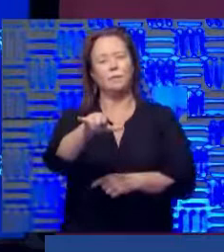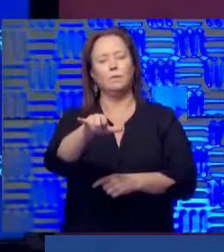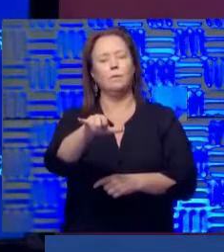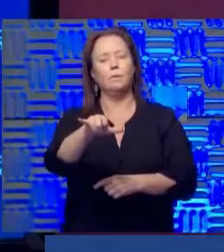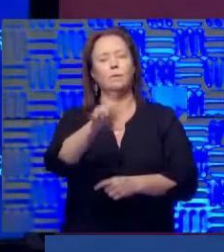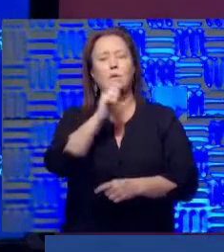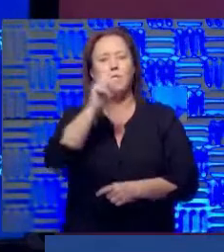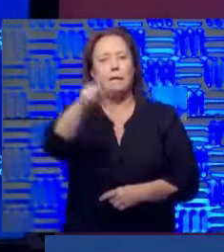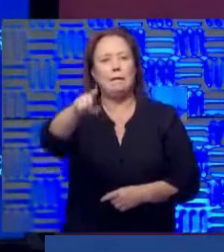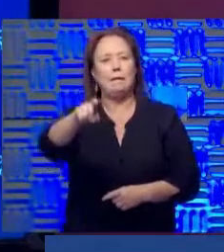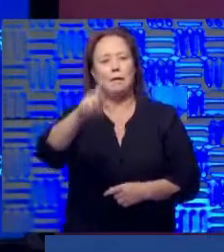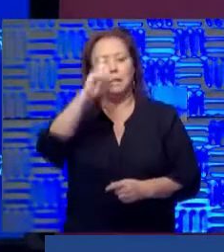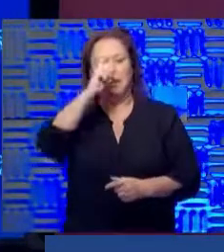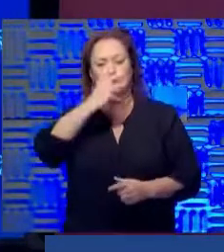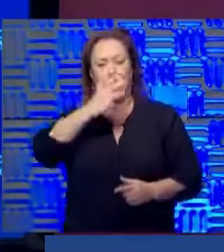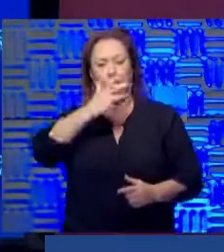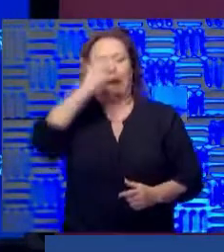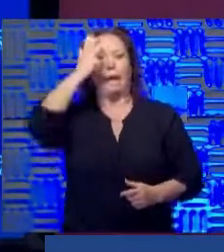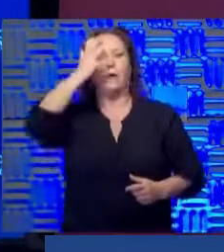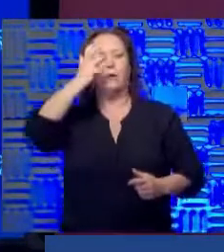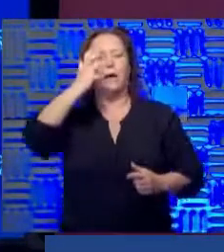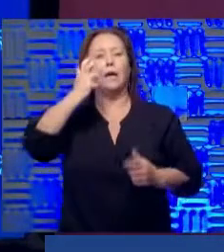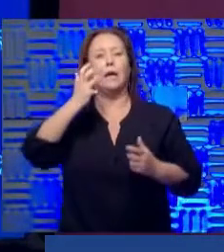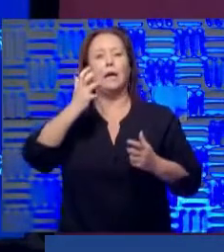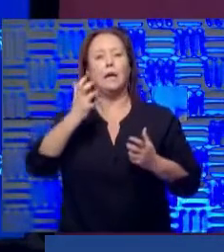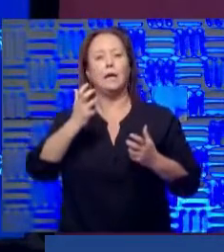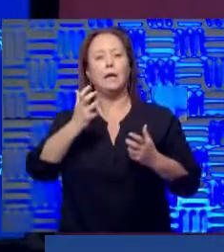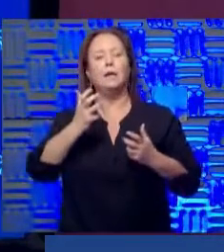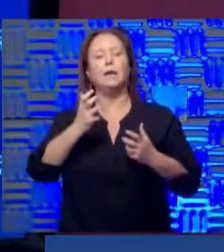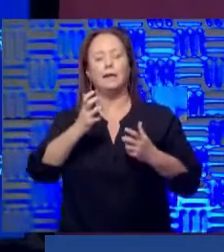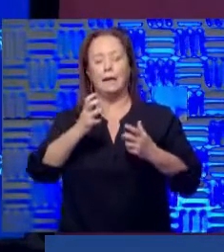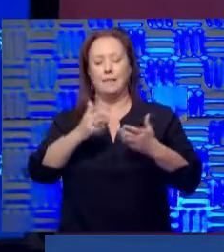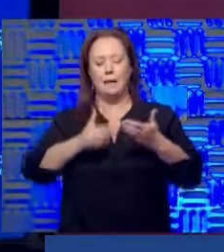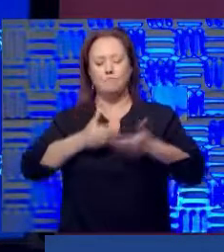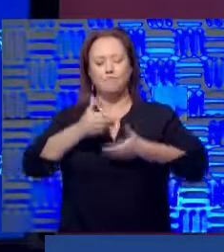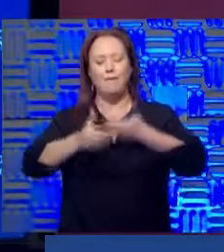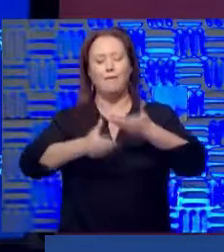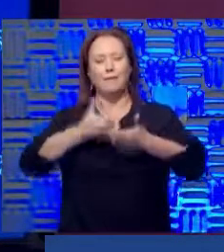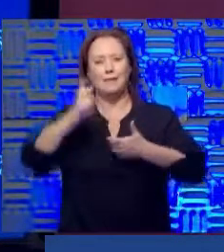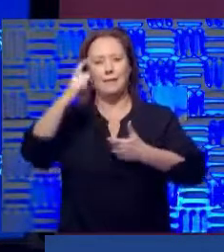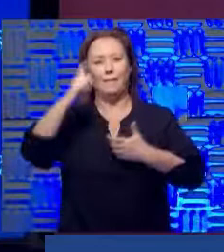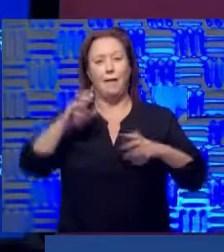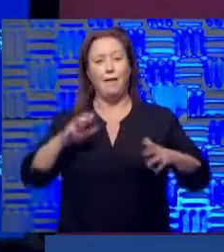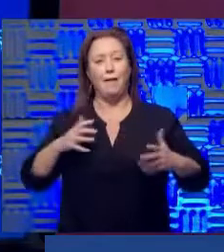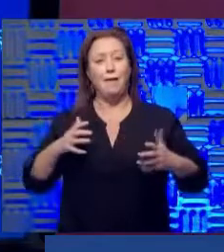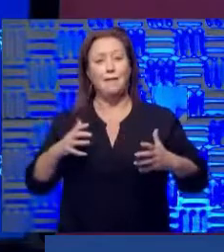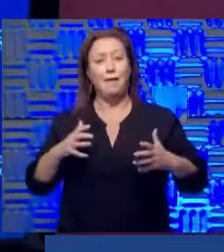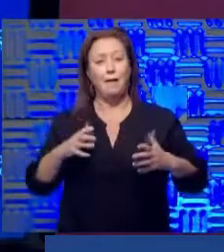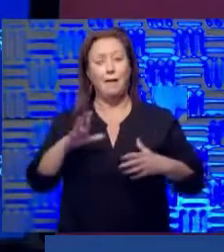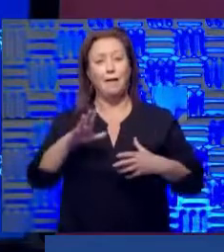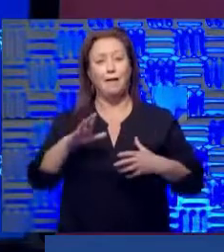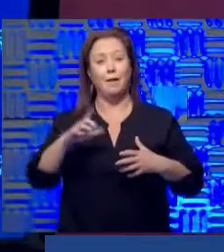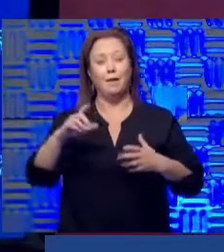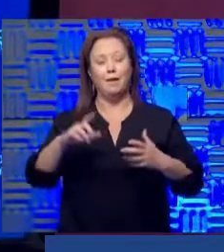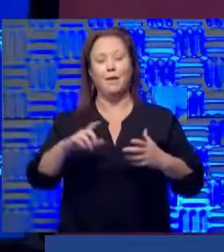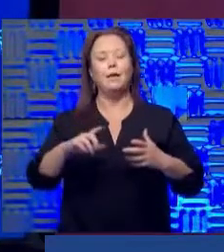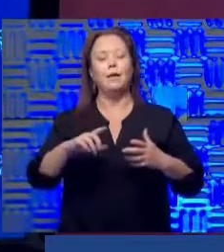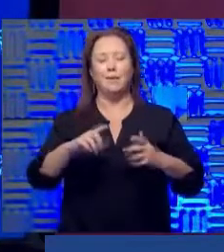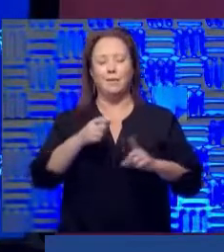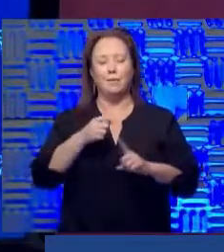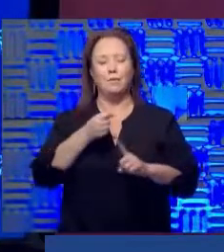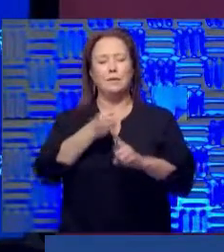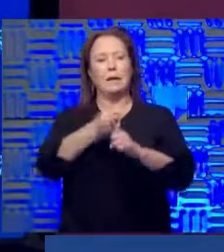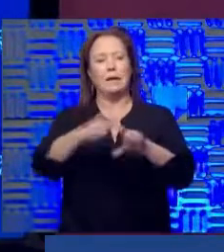because when we get angry, it activates a lot of the similar processes as anxiety, which serve to really negatively